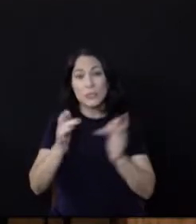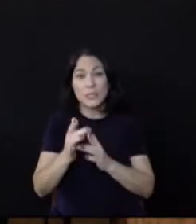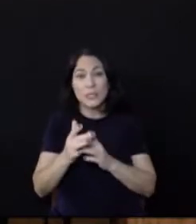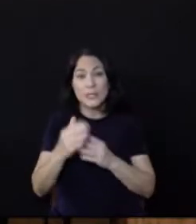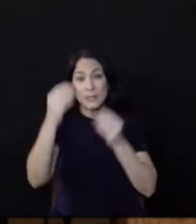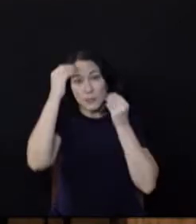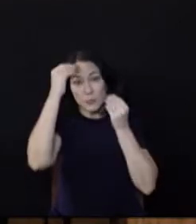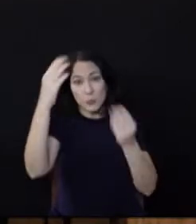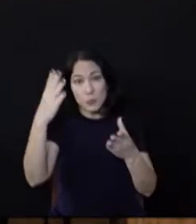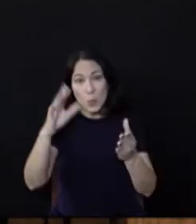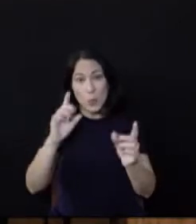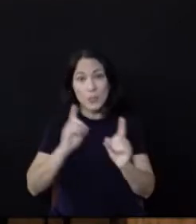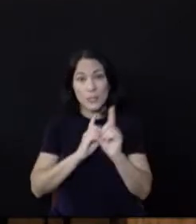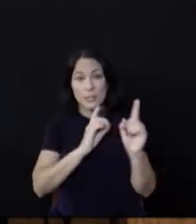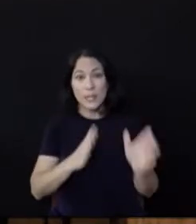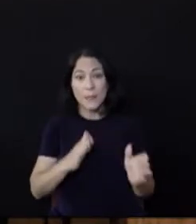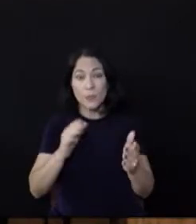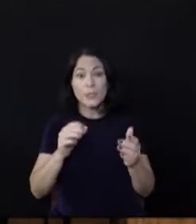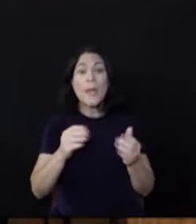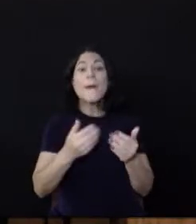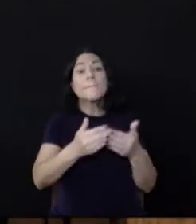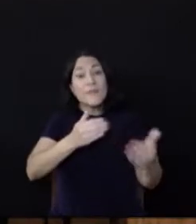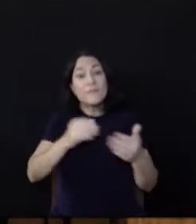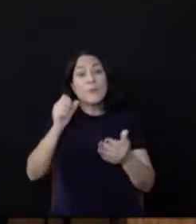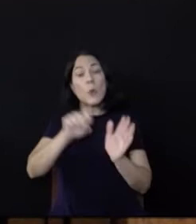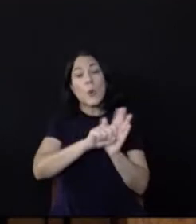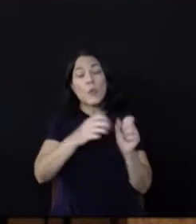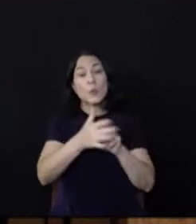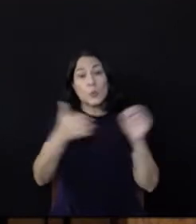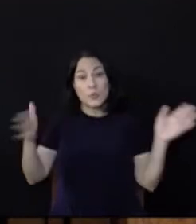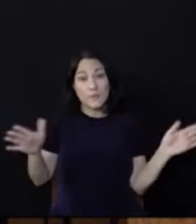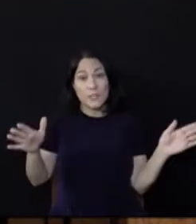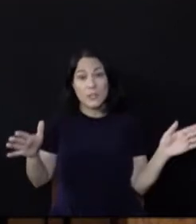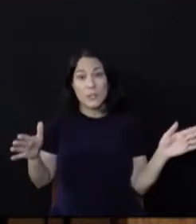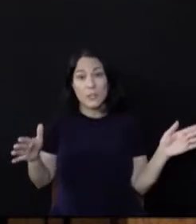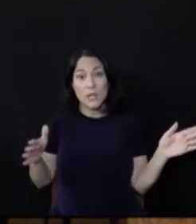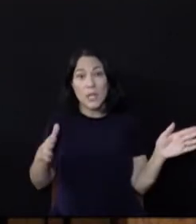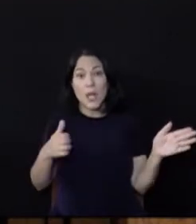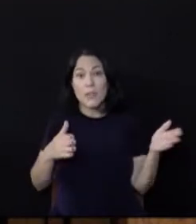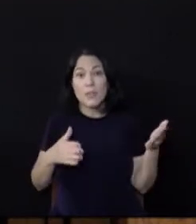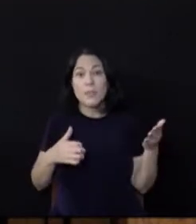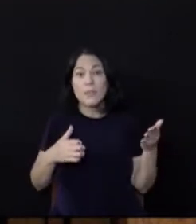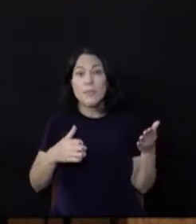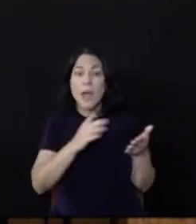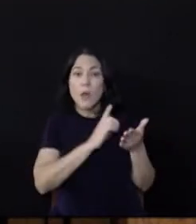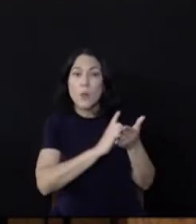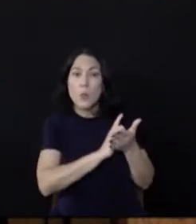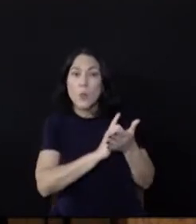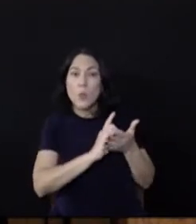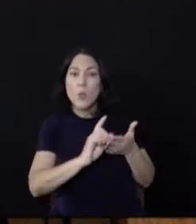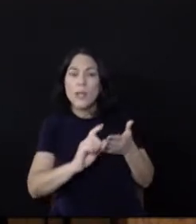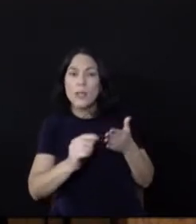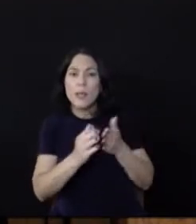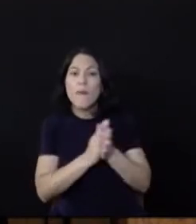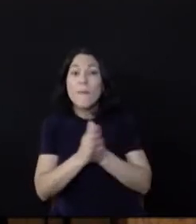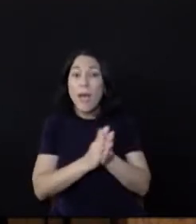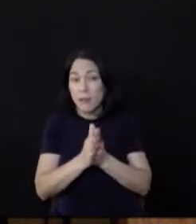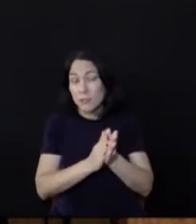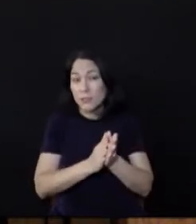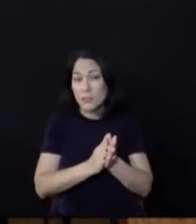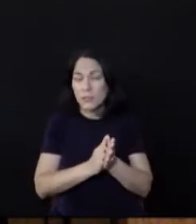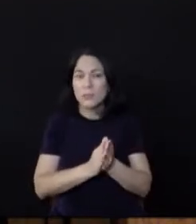before he actually was crucified in those precious days leading up to what we call the week of his passion, beginning